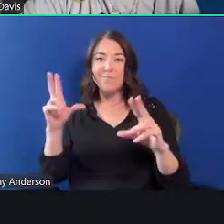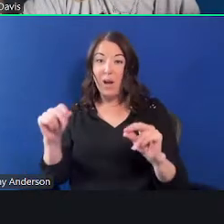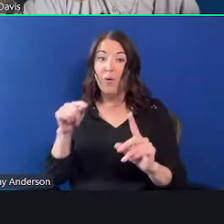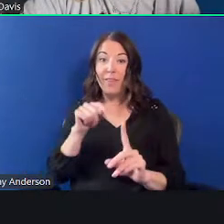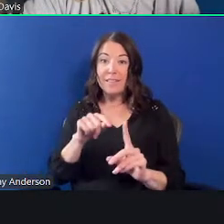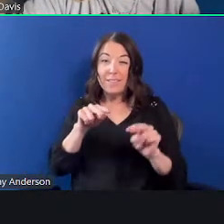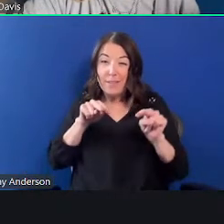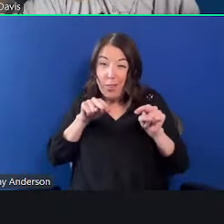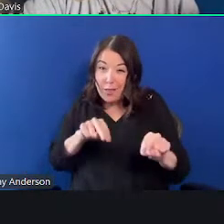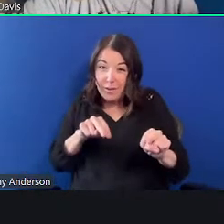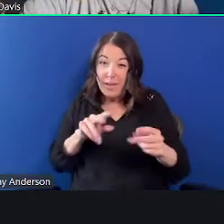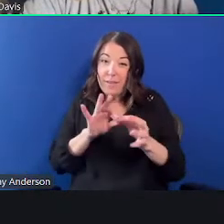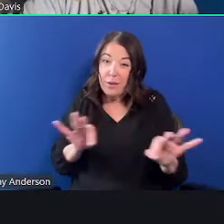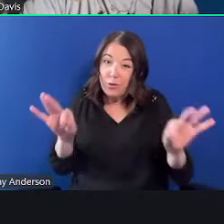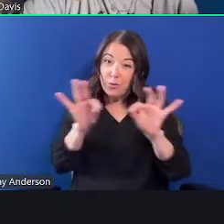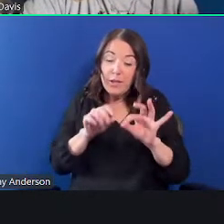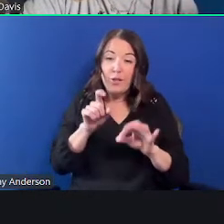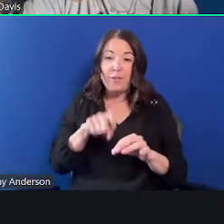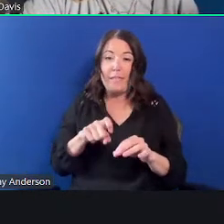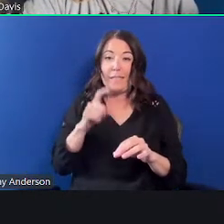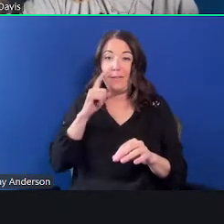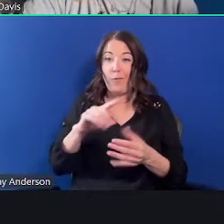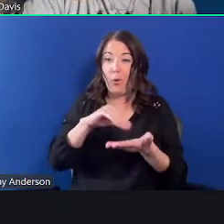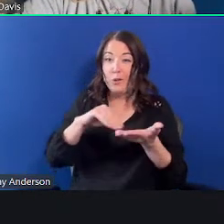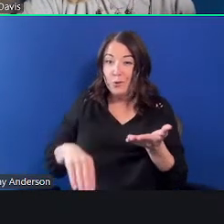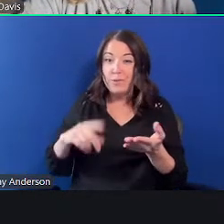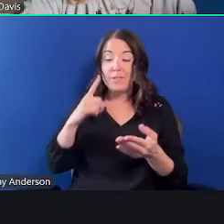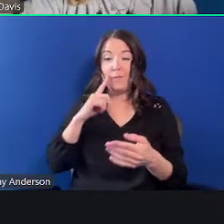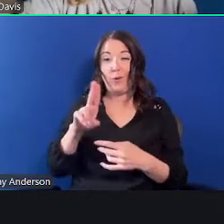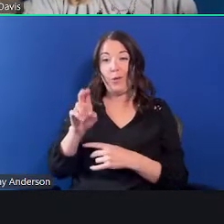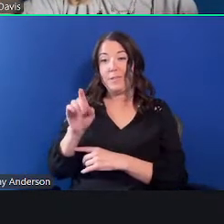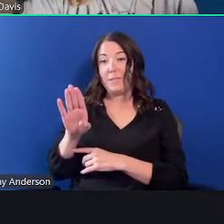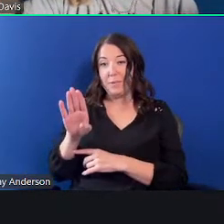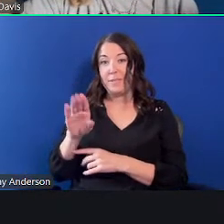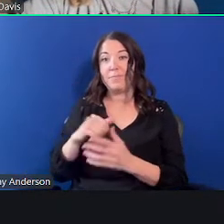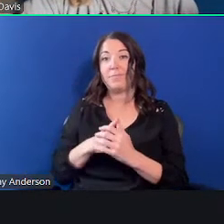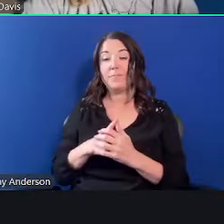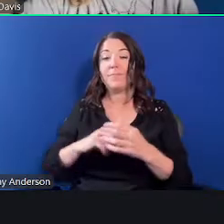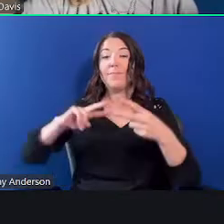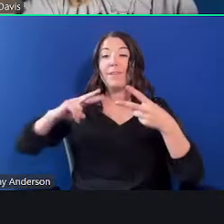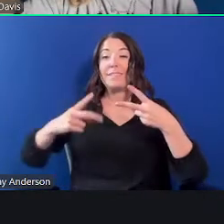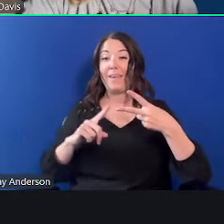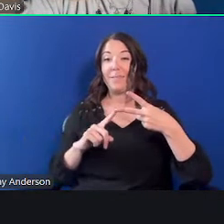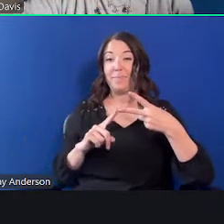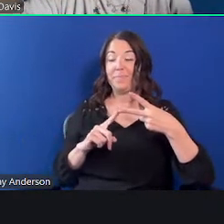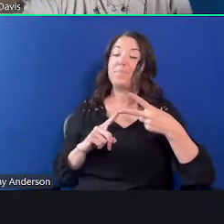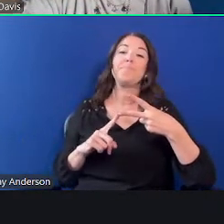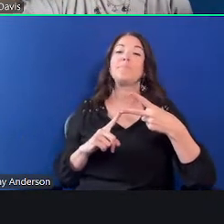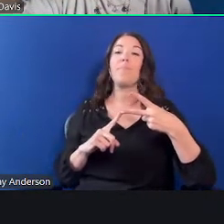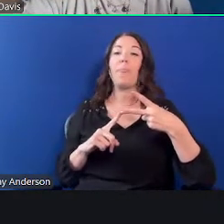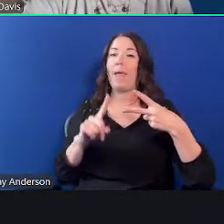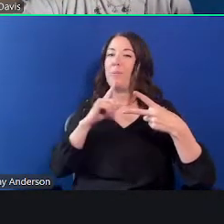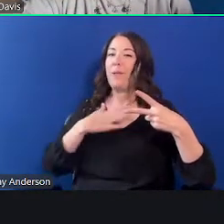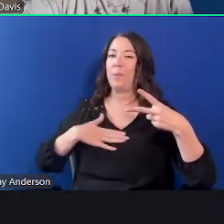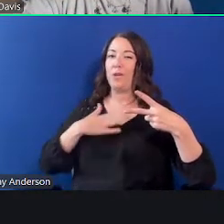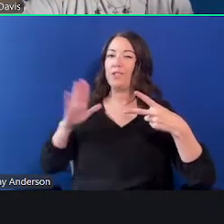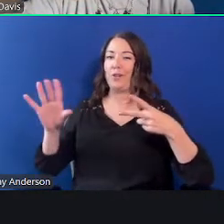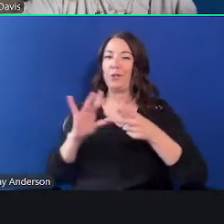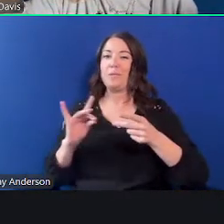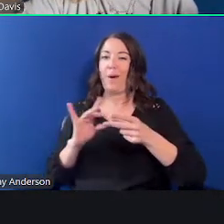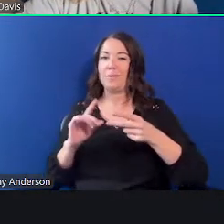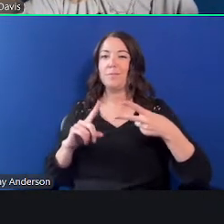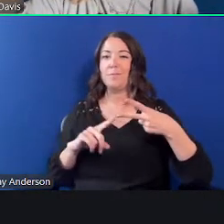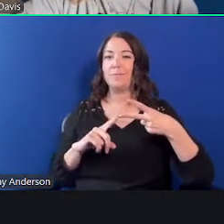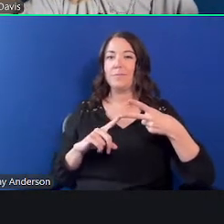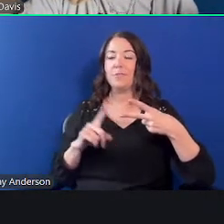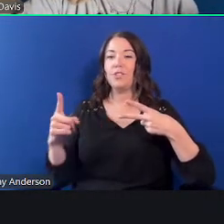now for our students in the Utah Schools for the Deaf and Blind. But the second thing I really, really appreciated about this response is the